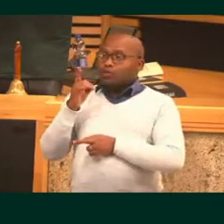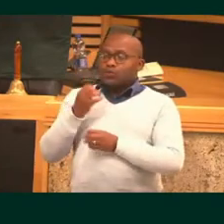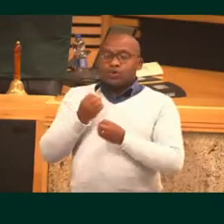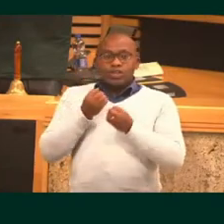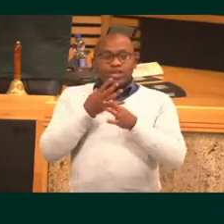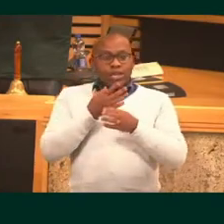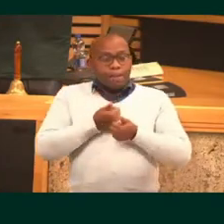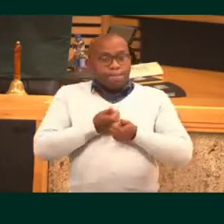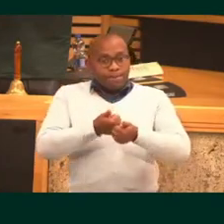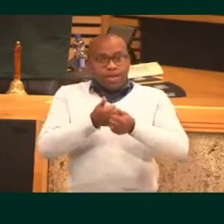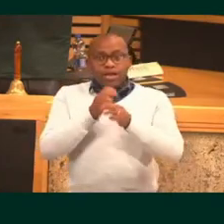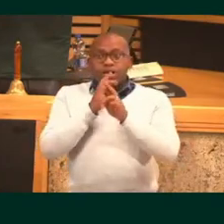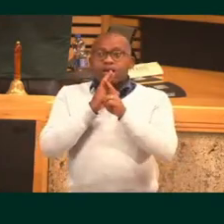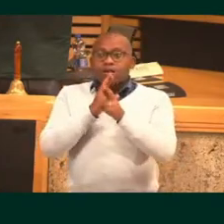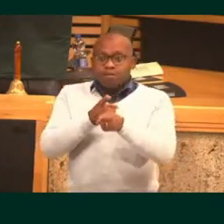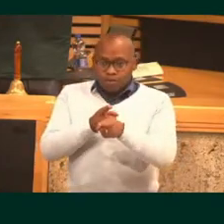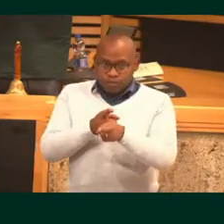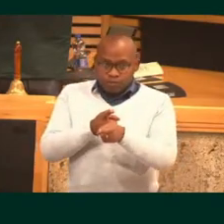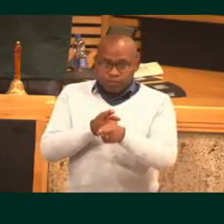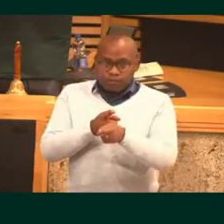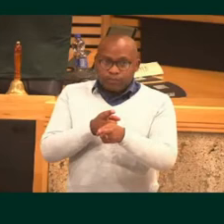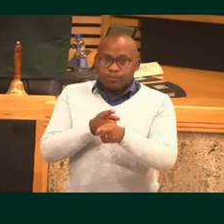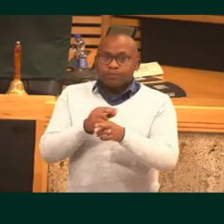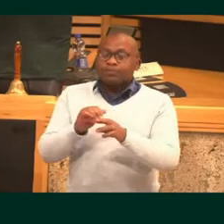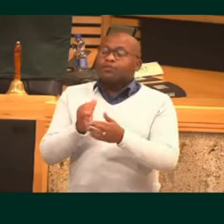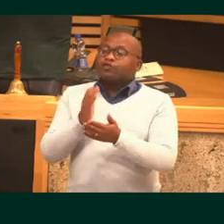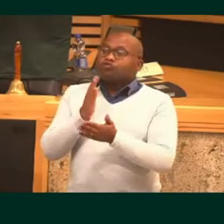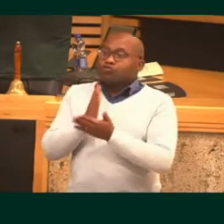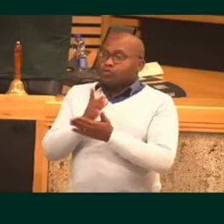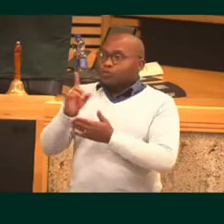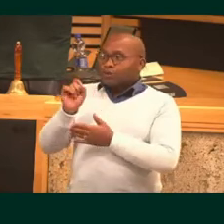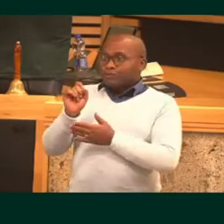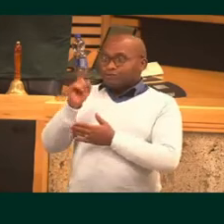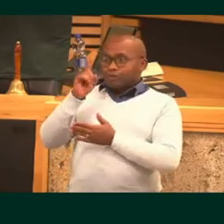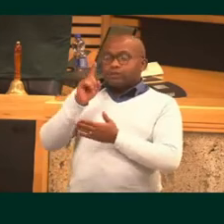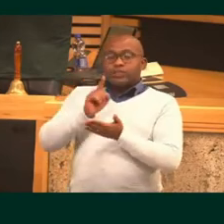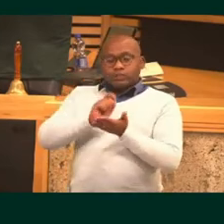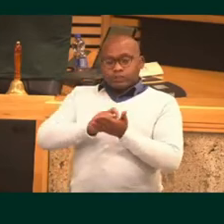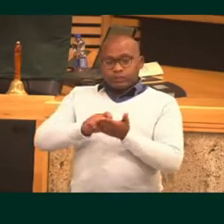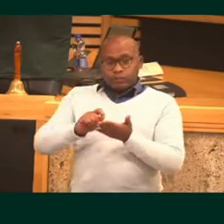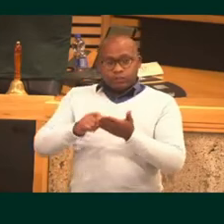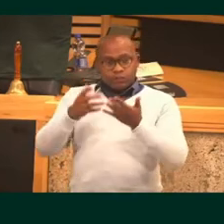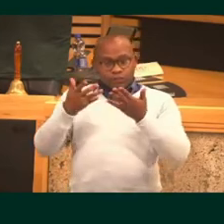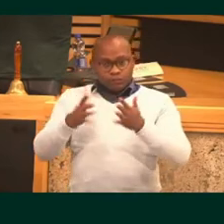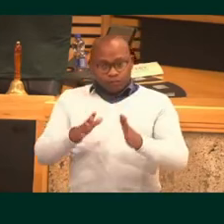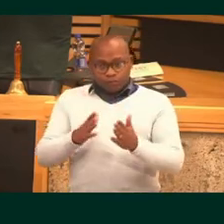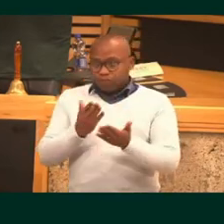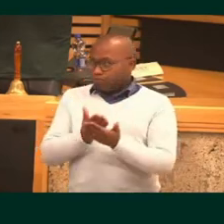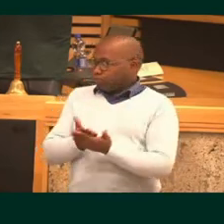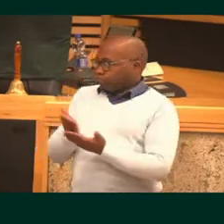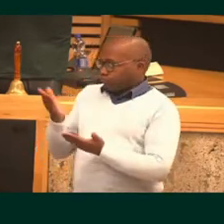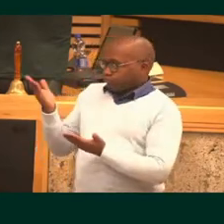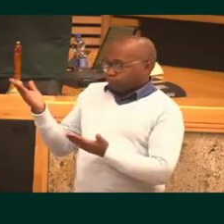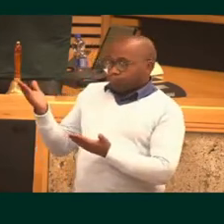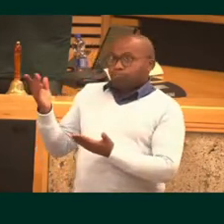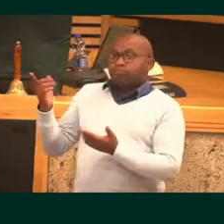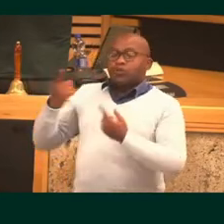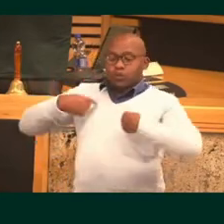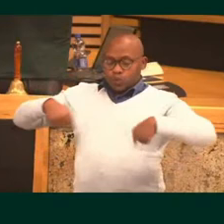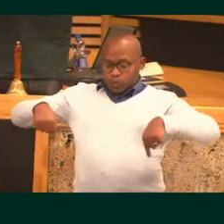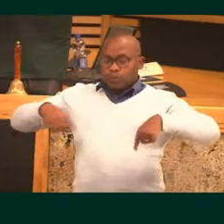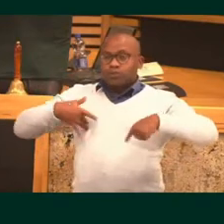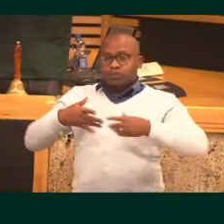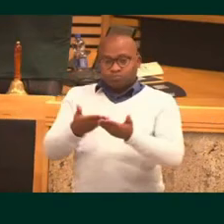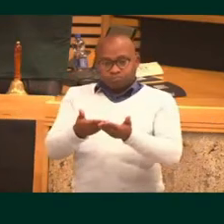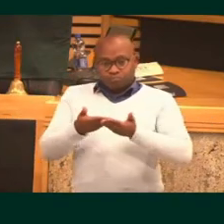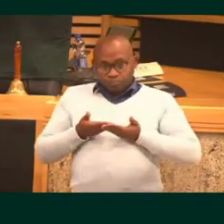have received the responses that we have forwarded to the table are there any